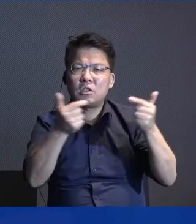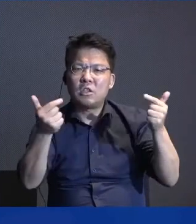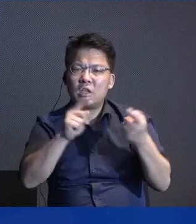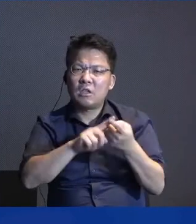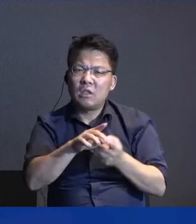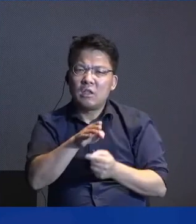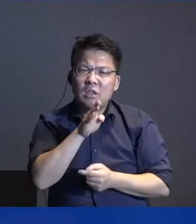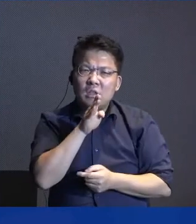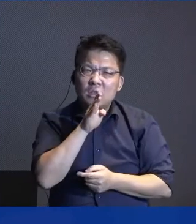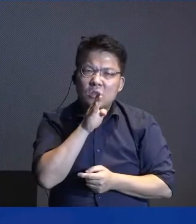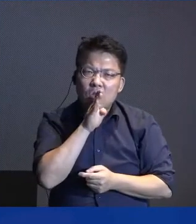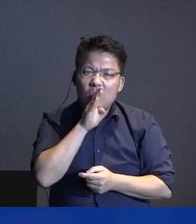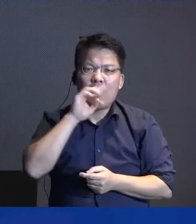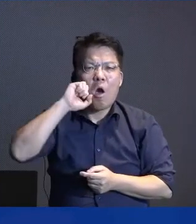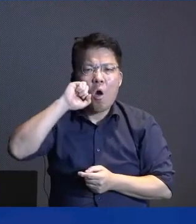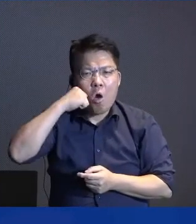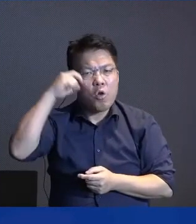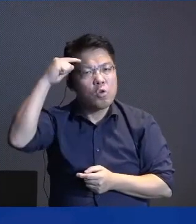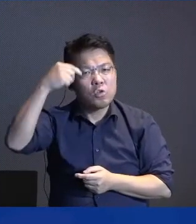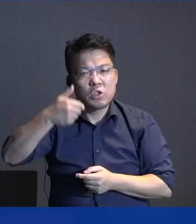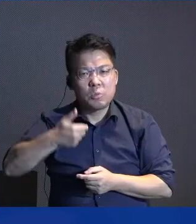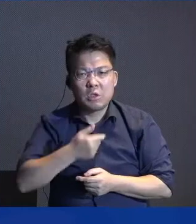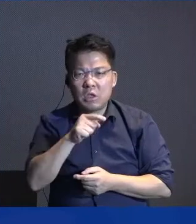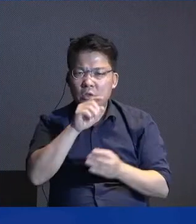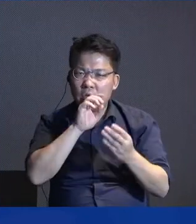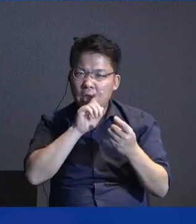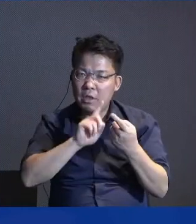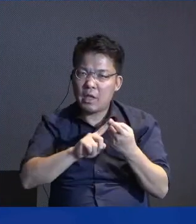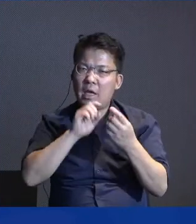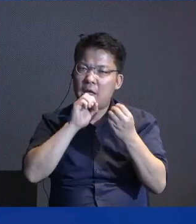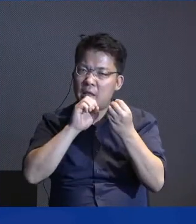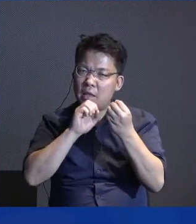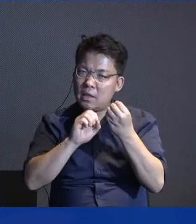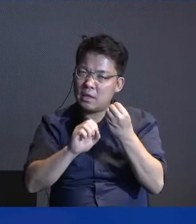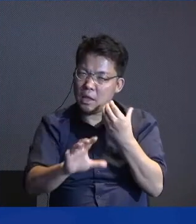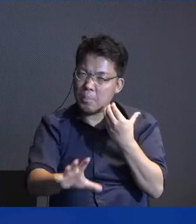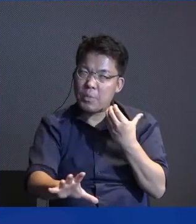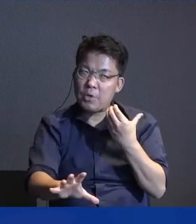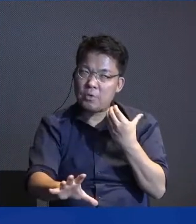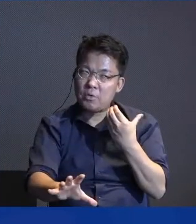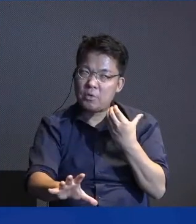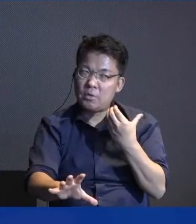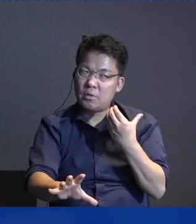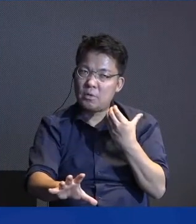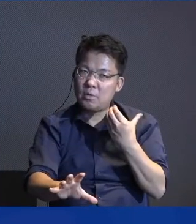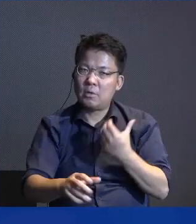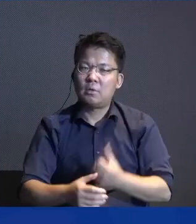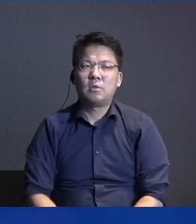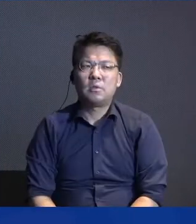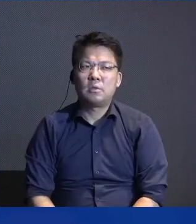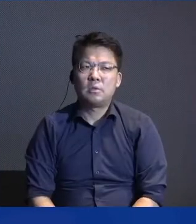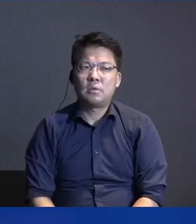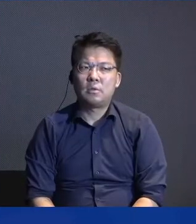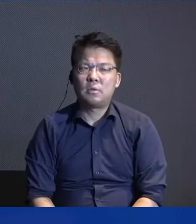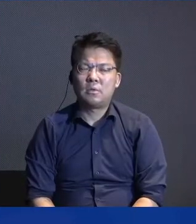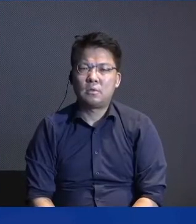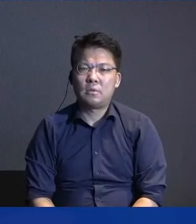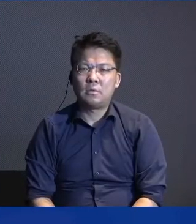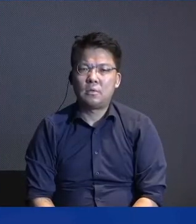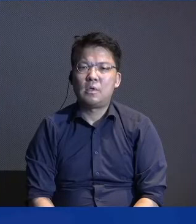in the vein of like the community or society